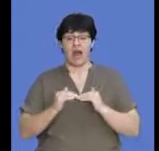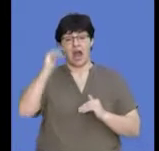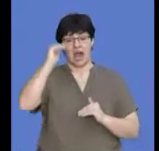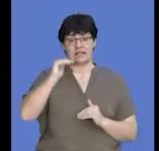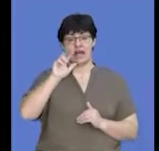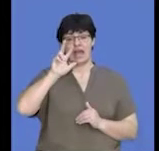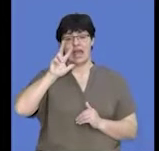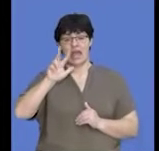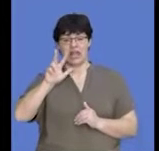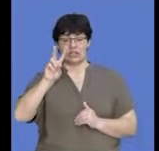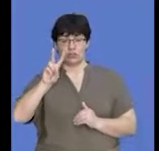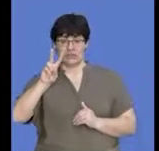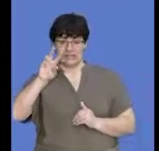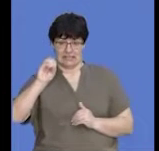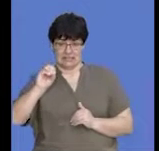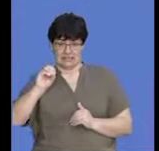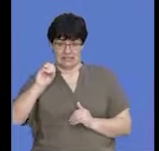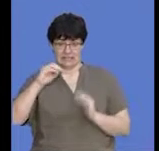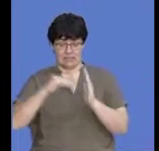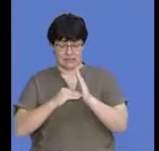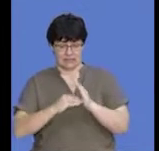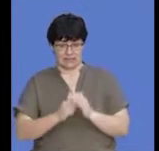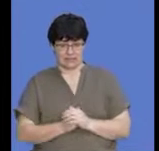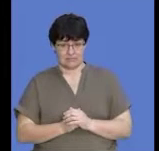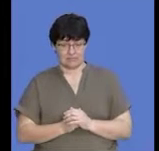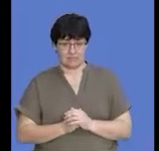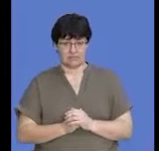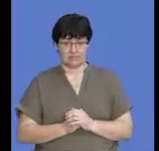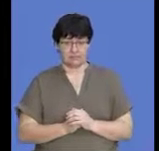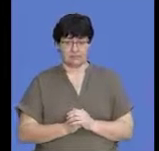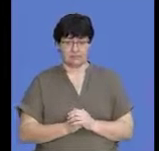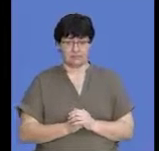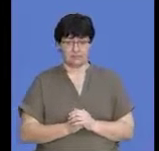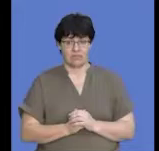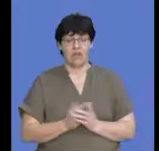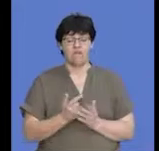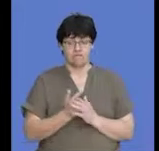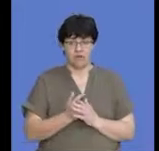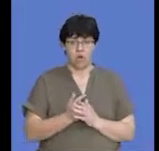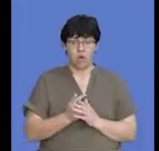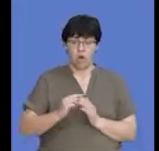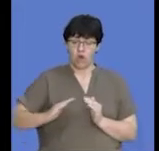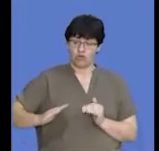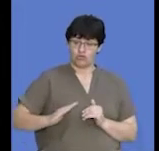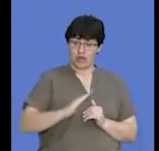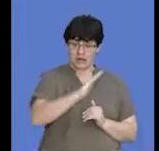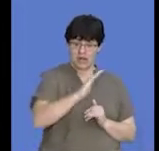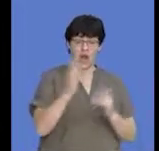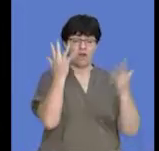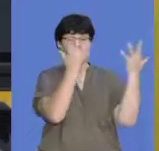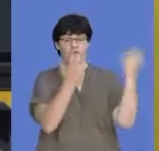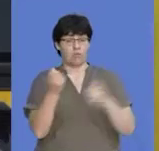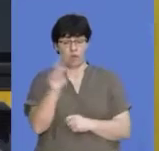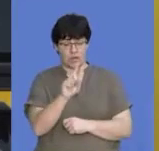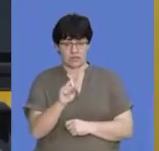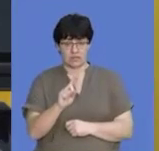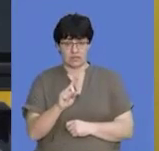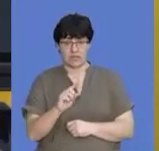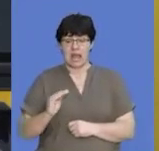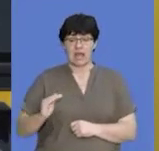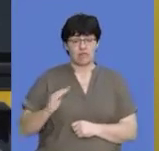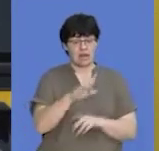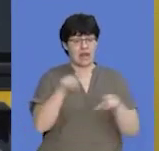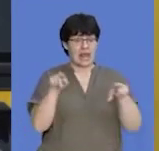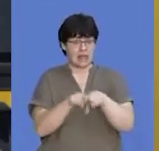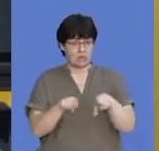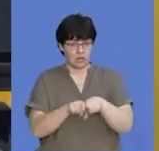of 820 meters. For gradient, the formula is gradient is equal